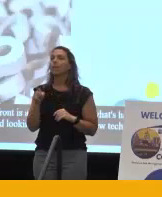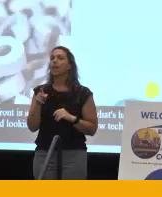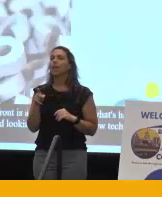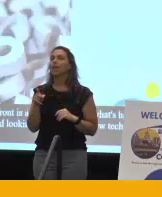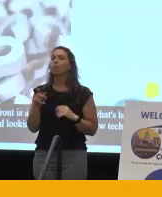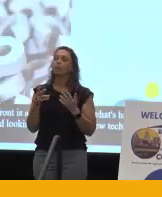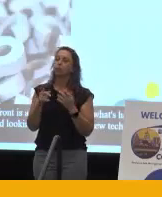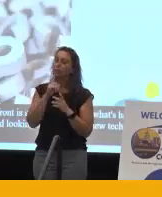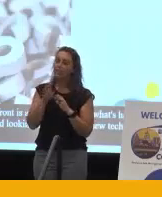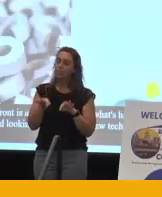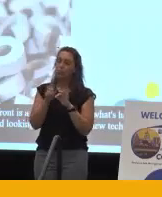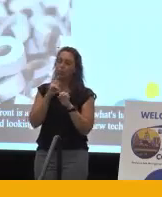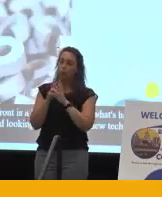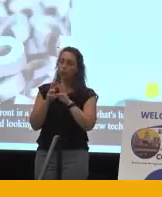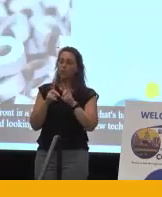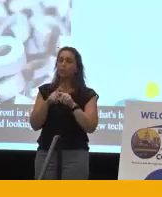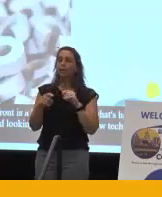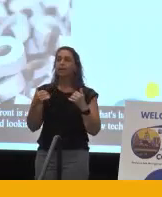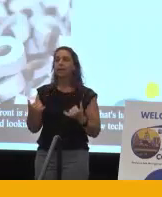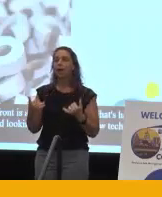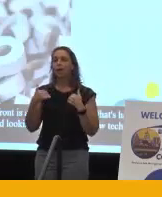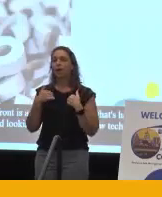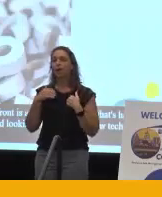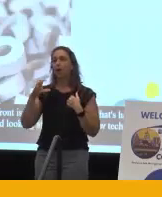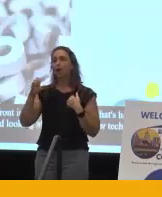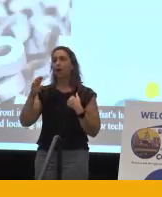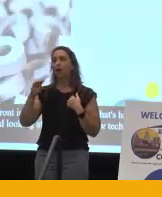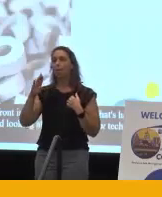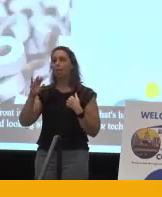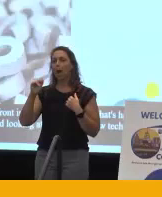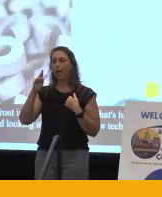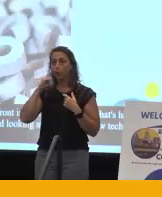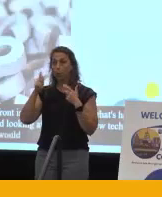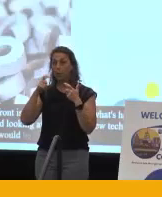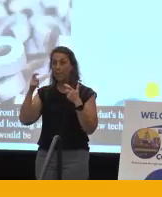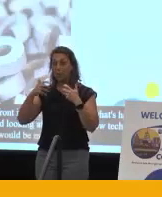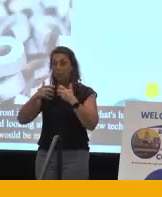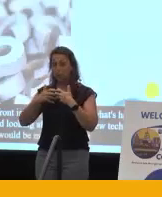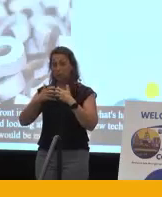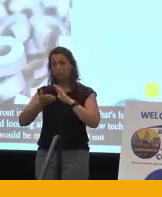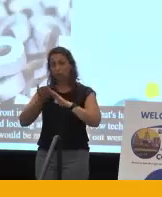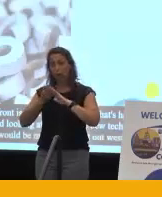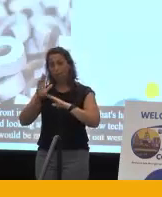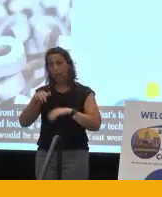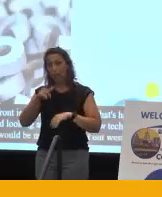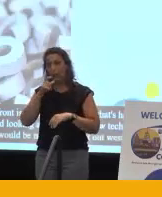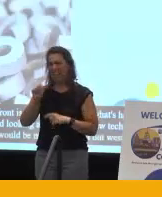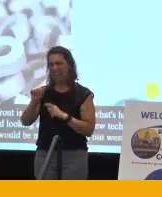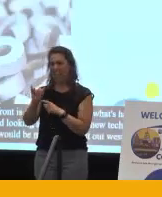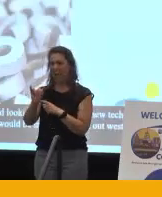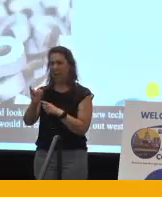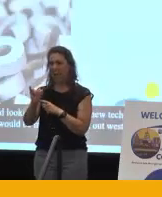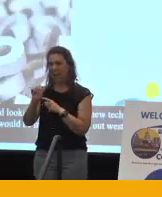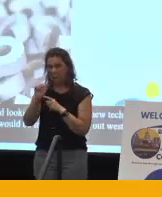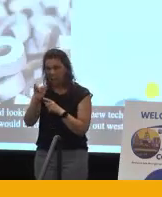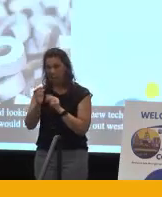out west, is combines that are run by AI. And so the farmer doesn't have to do it, but really looking at where